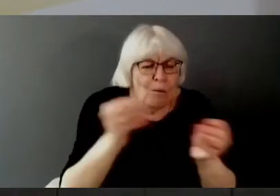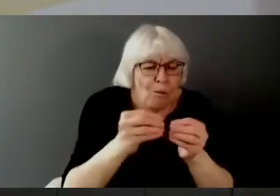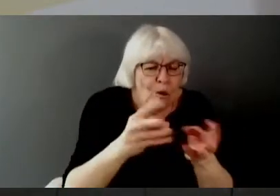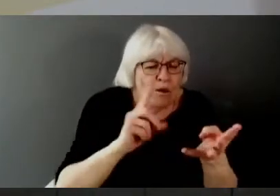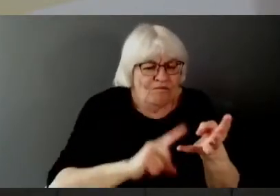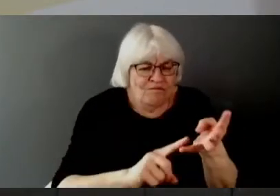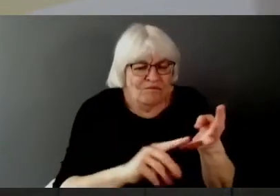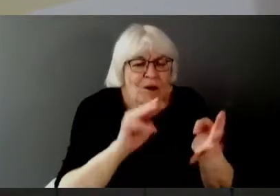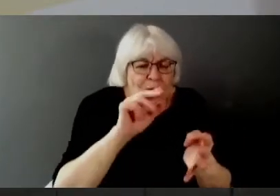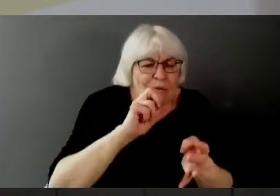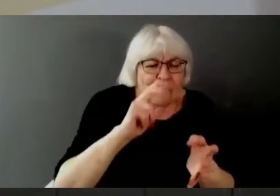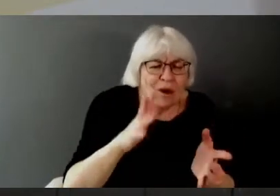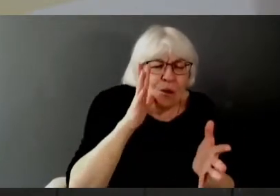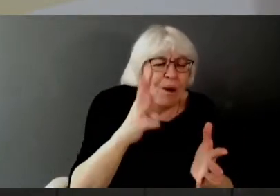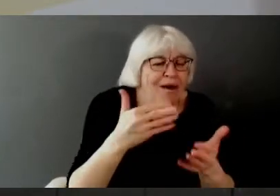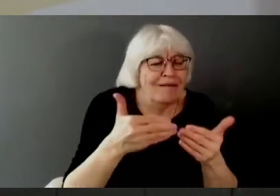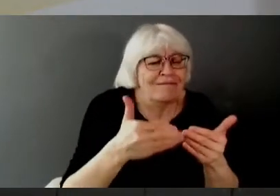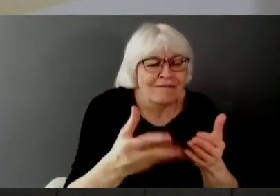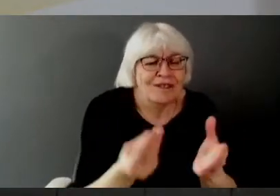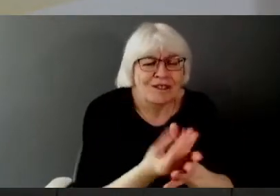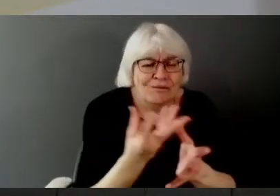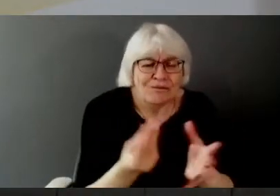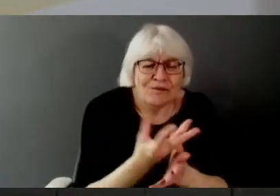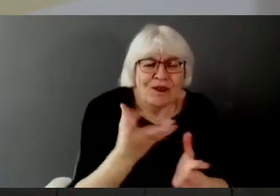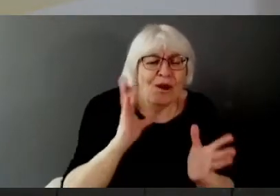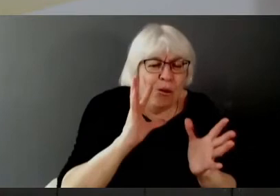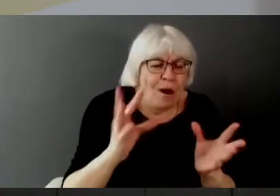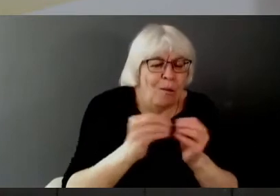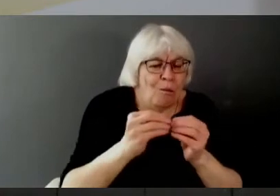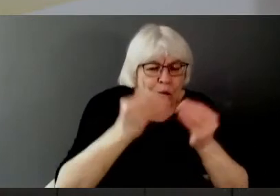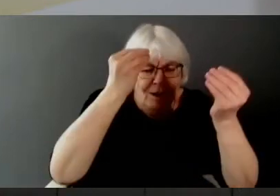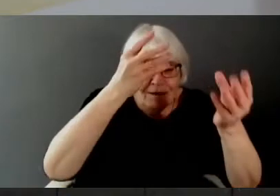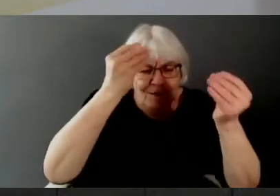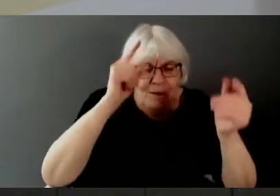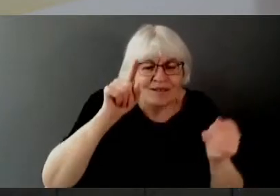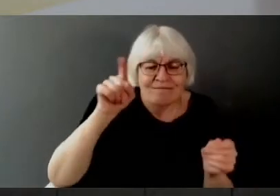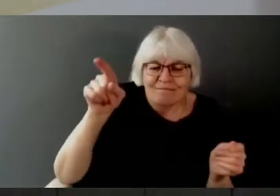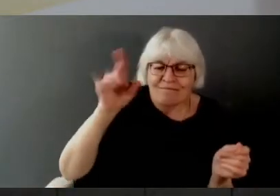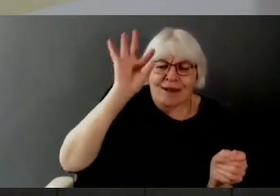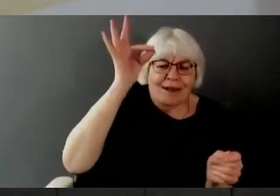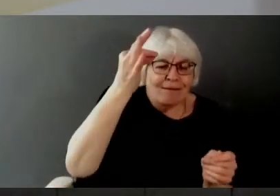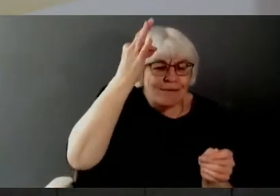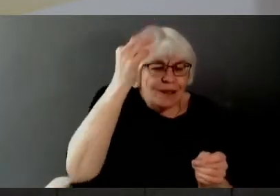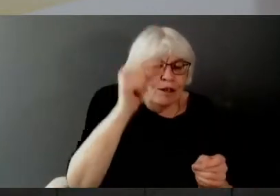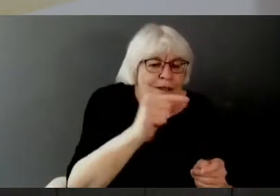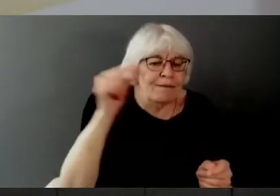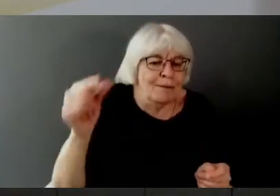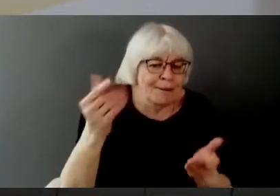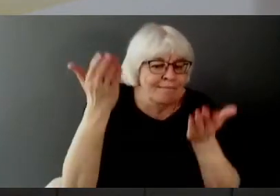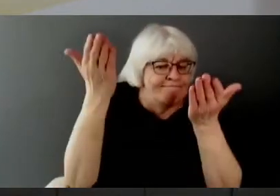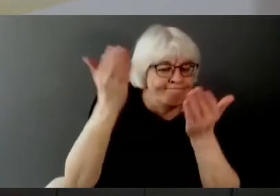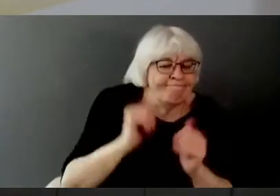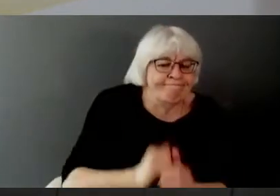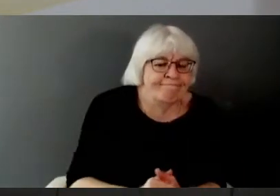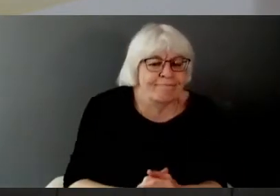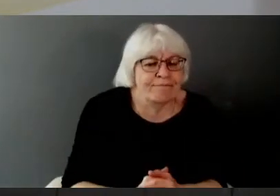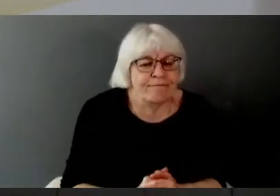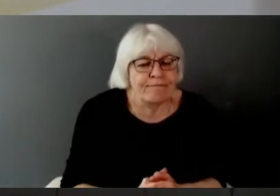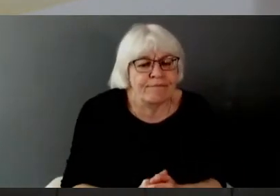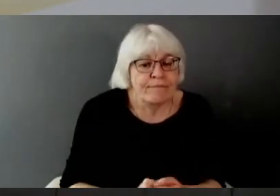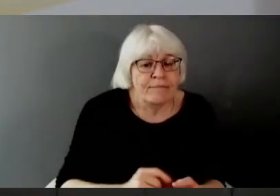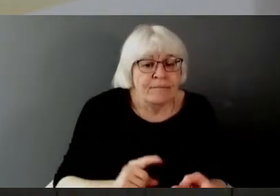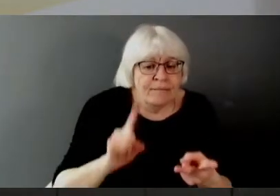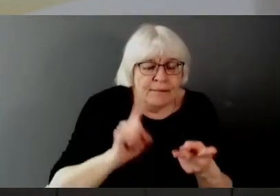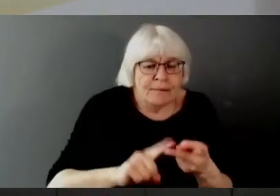hear some of those numbers. And hypothetically, even if we were to